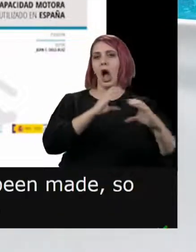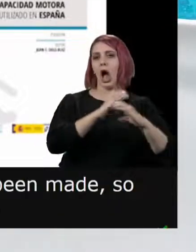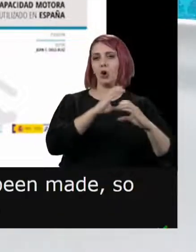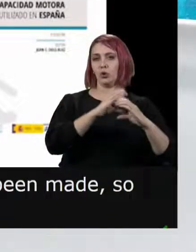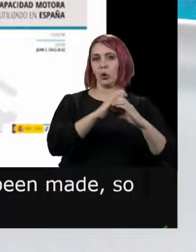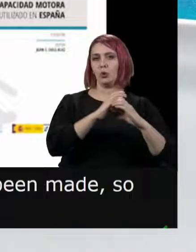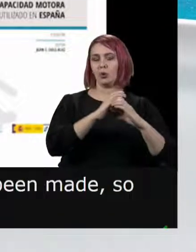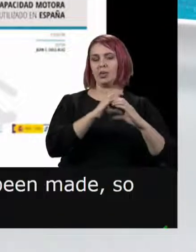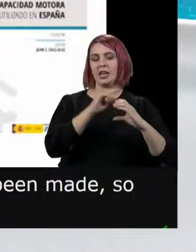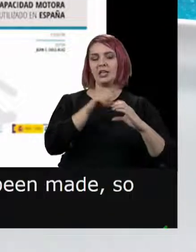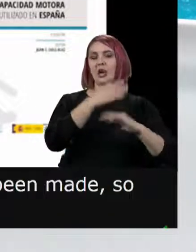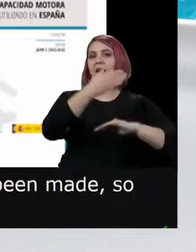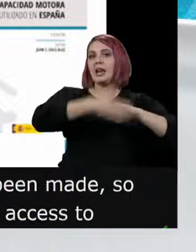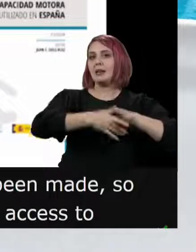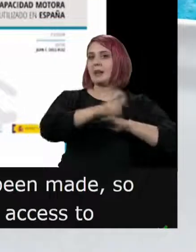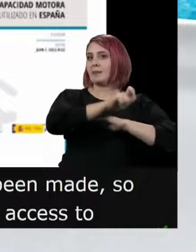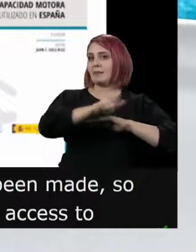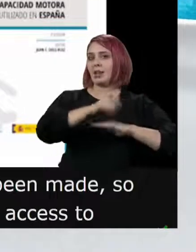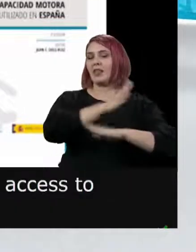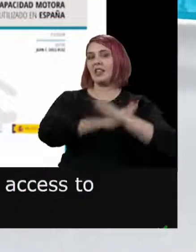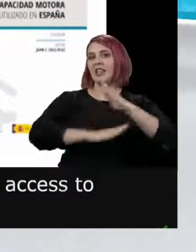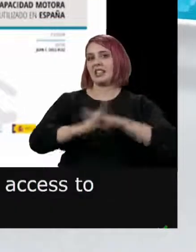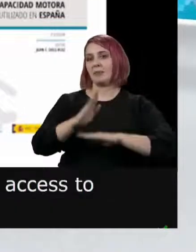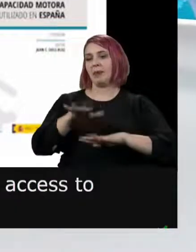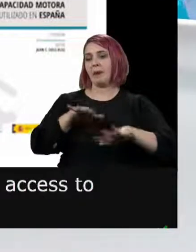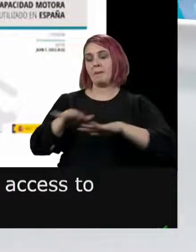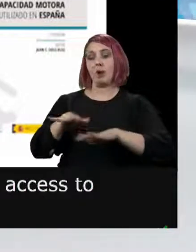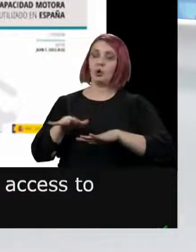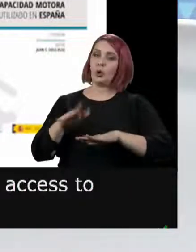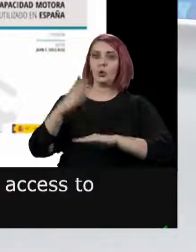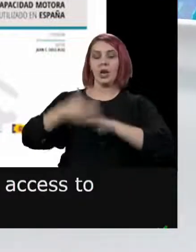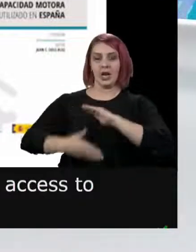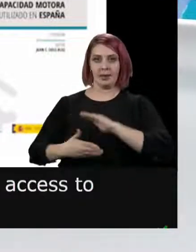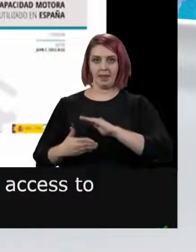become a truck driver, for example, used to be